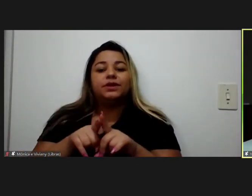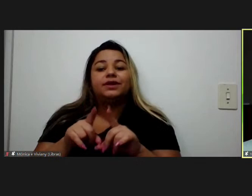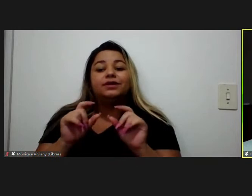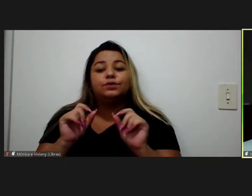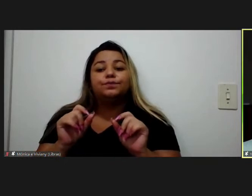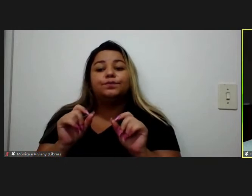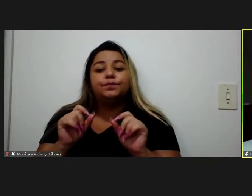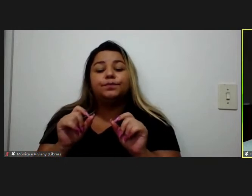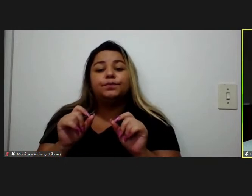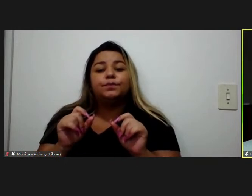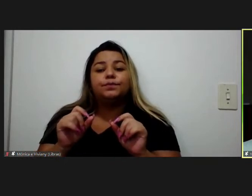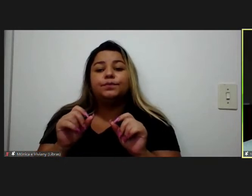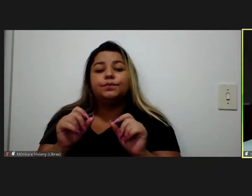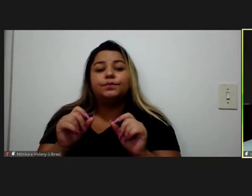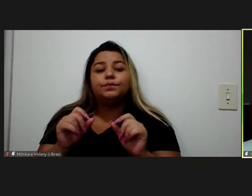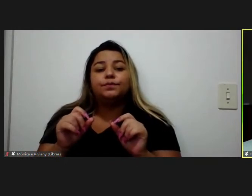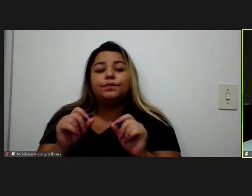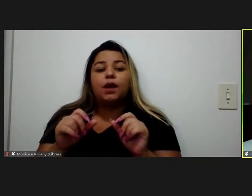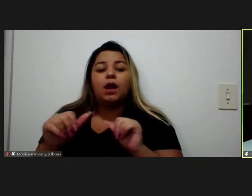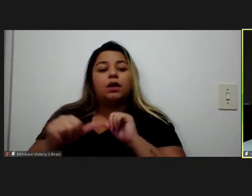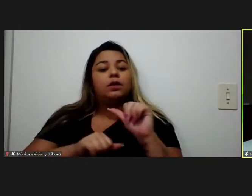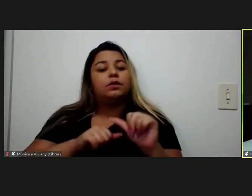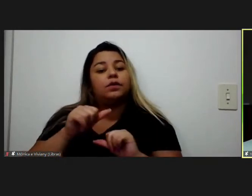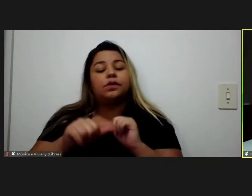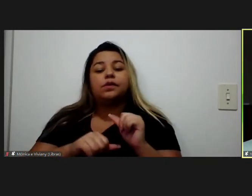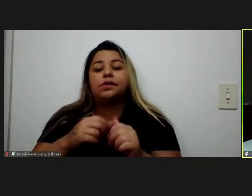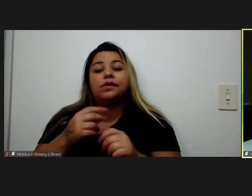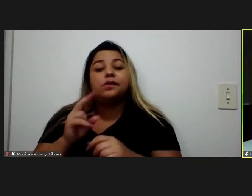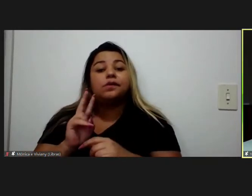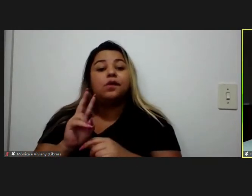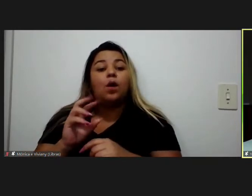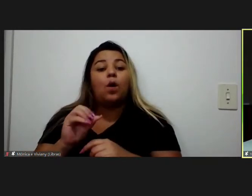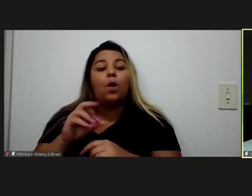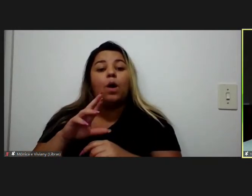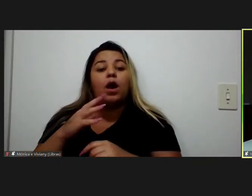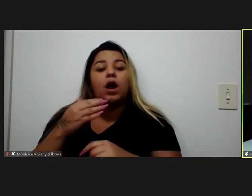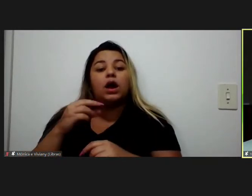sale of drinks. We